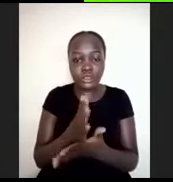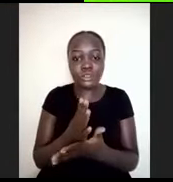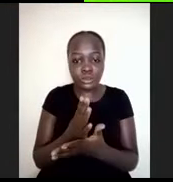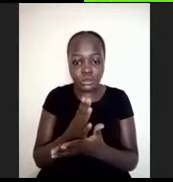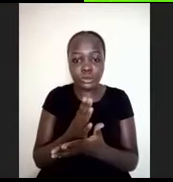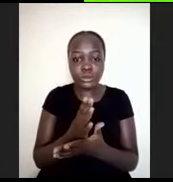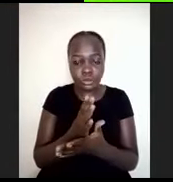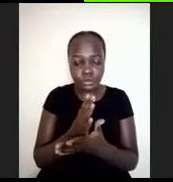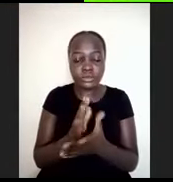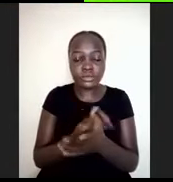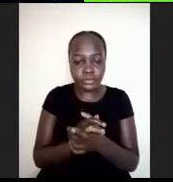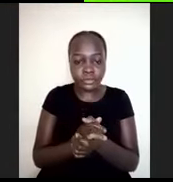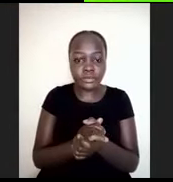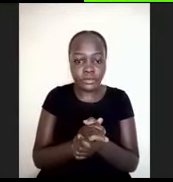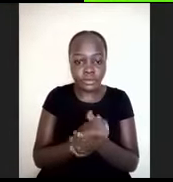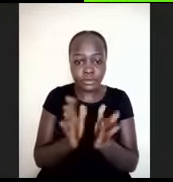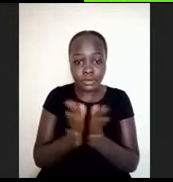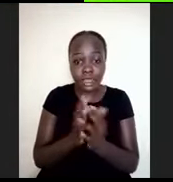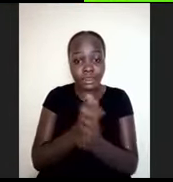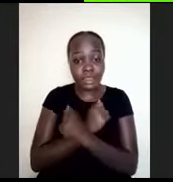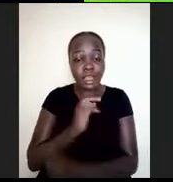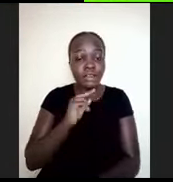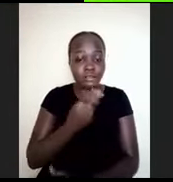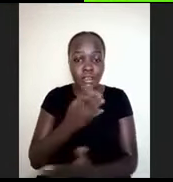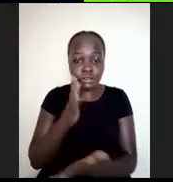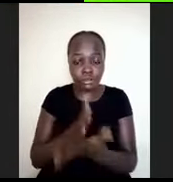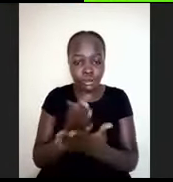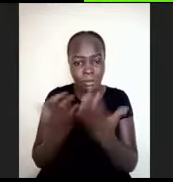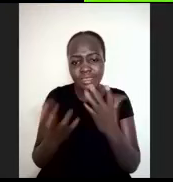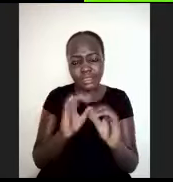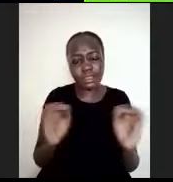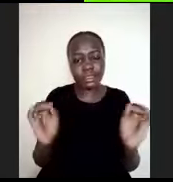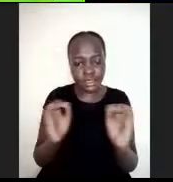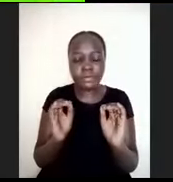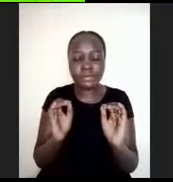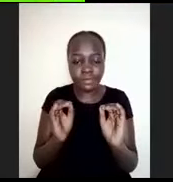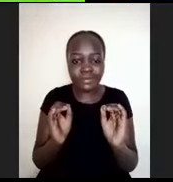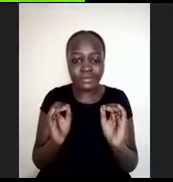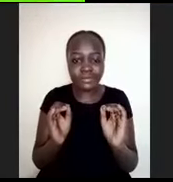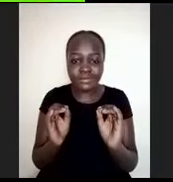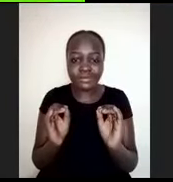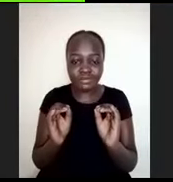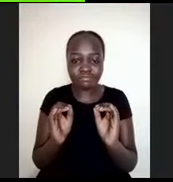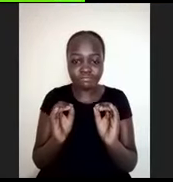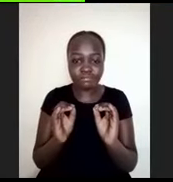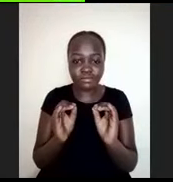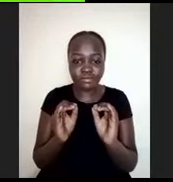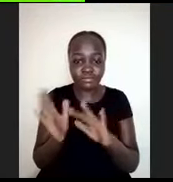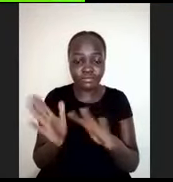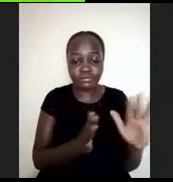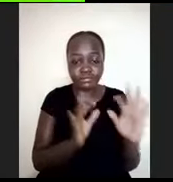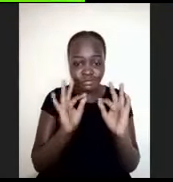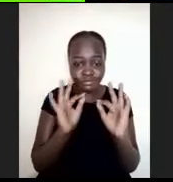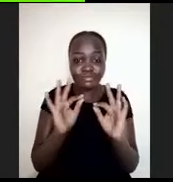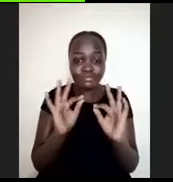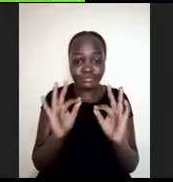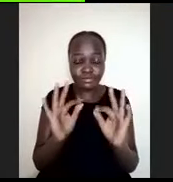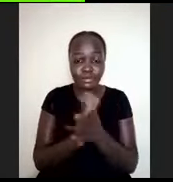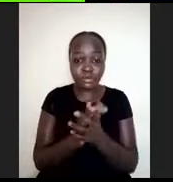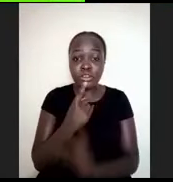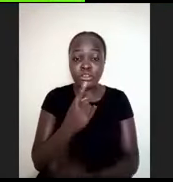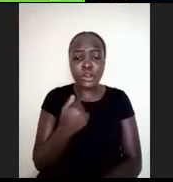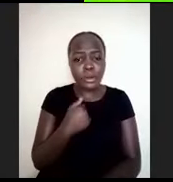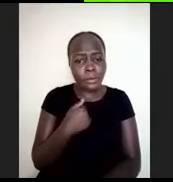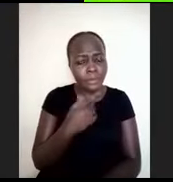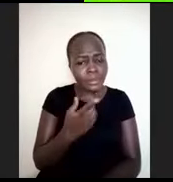true, and he loves you no matter what. Wow, wow. So Lydia, you want to tell me